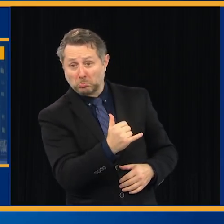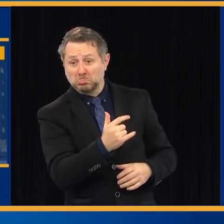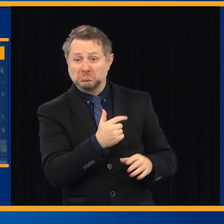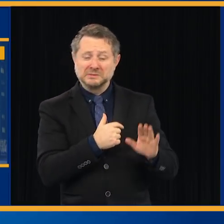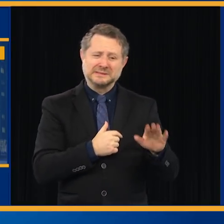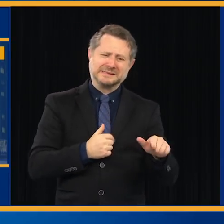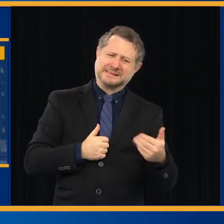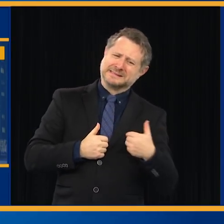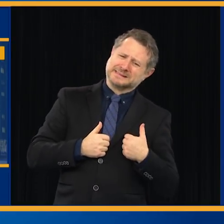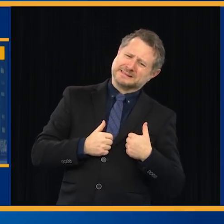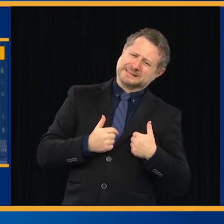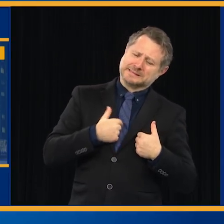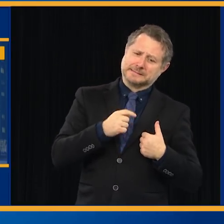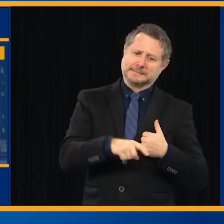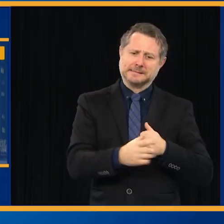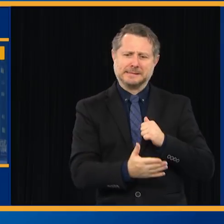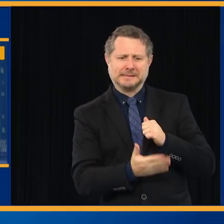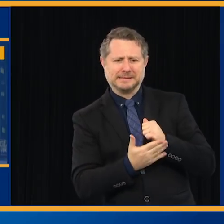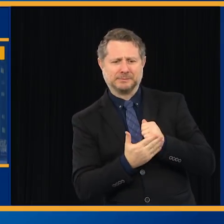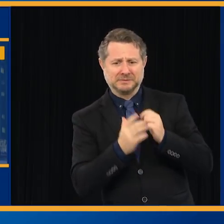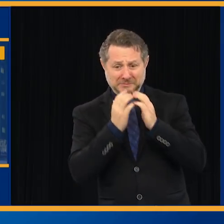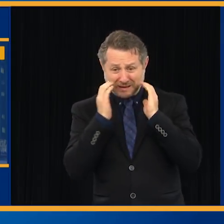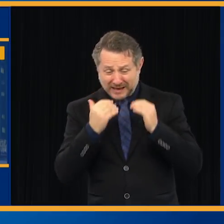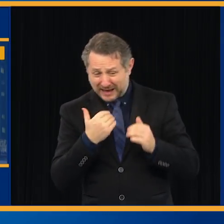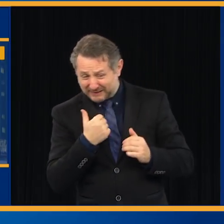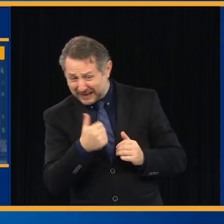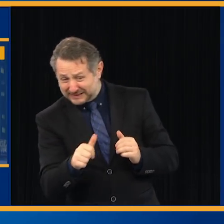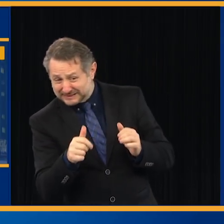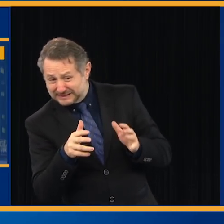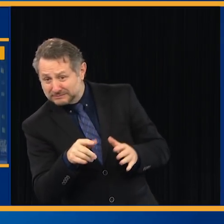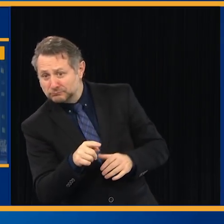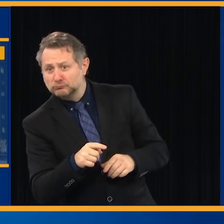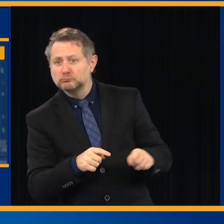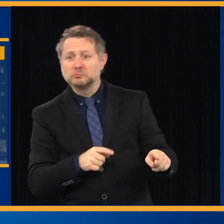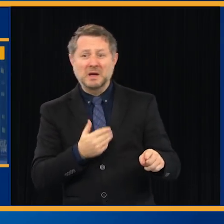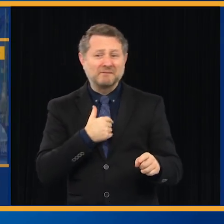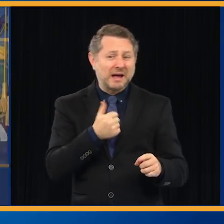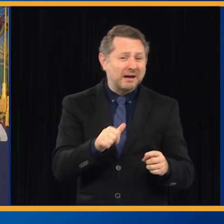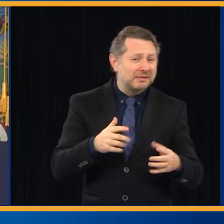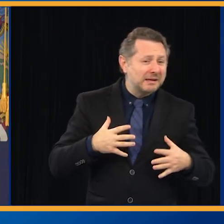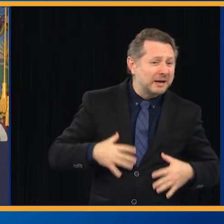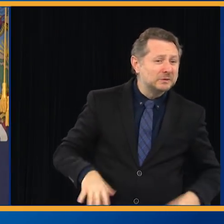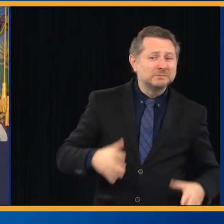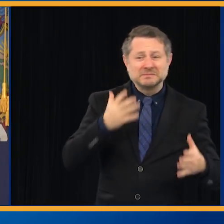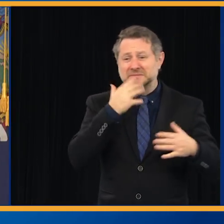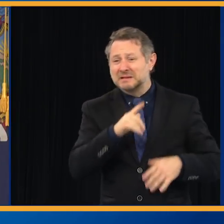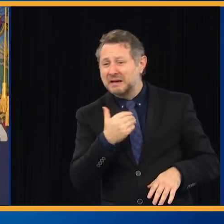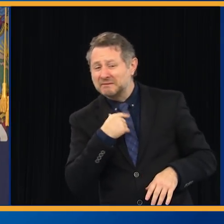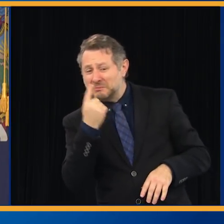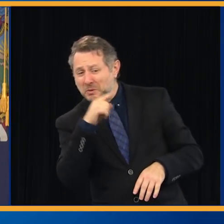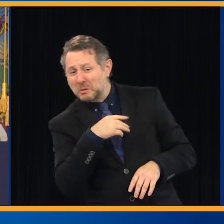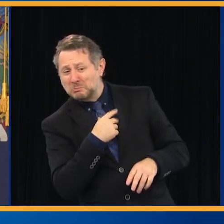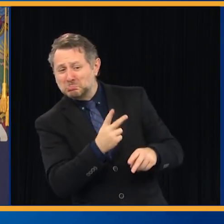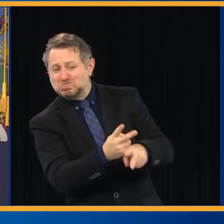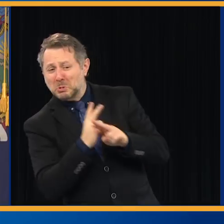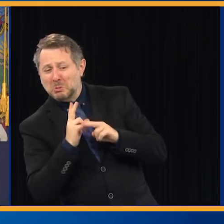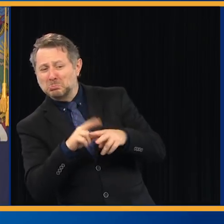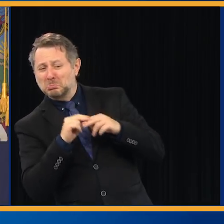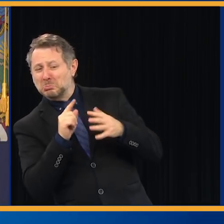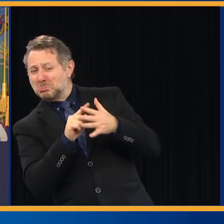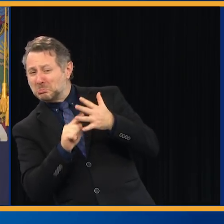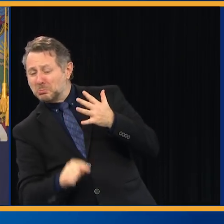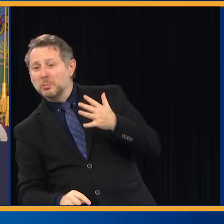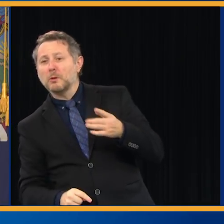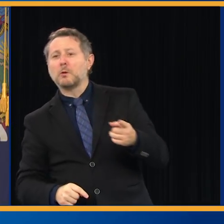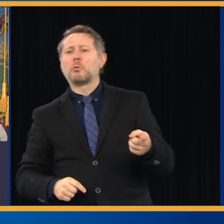need help with masks. Do you have any extra masks? Do you have any extra gowns? Can I borrow this? Can I borrow that? Really,